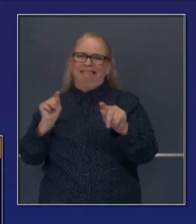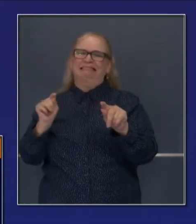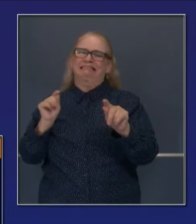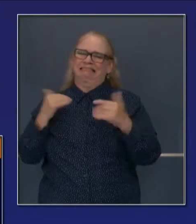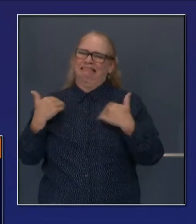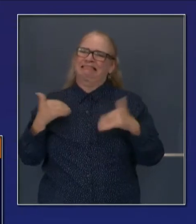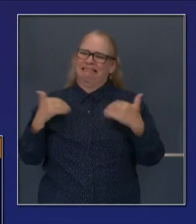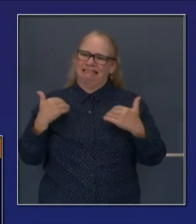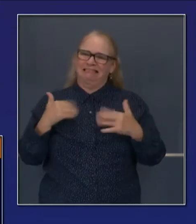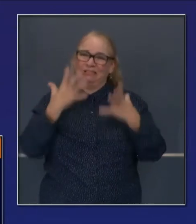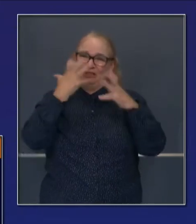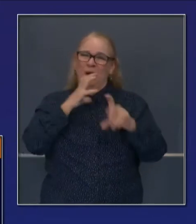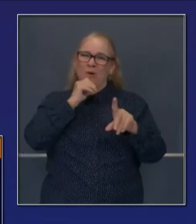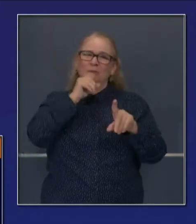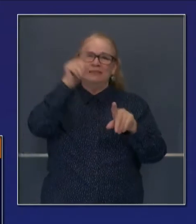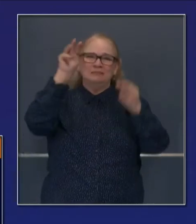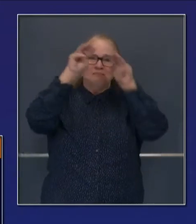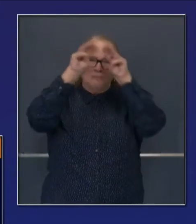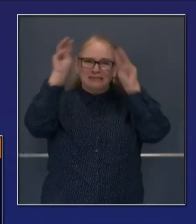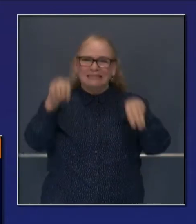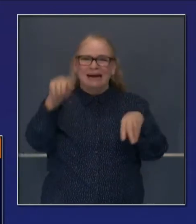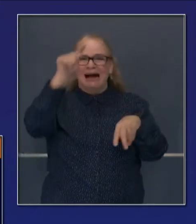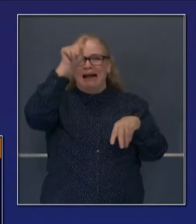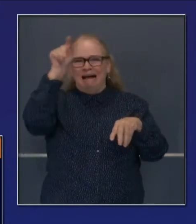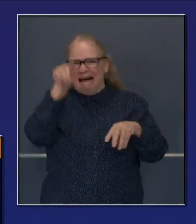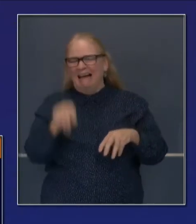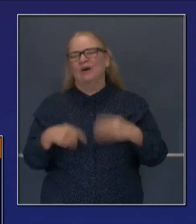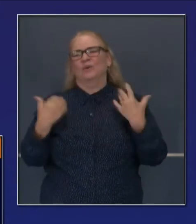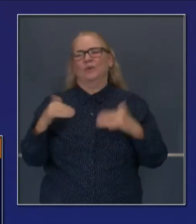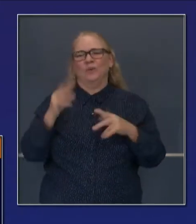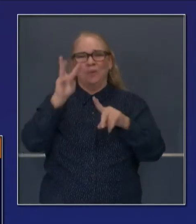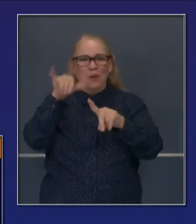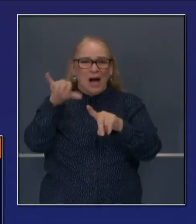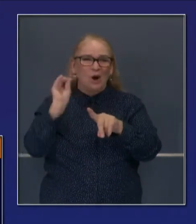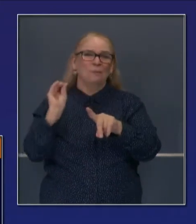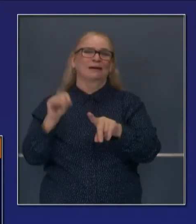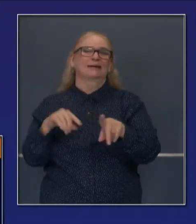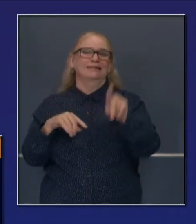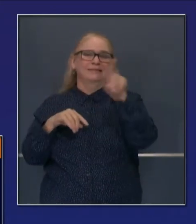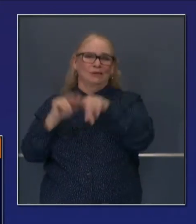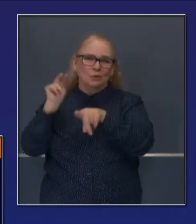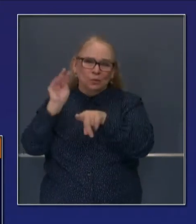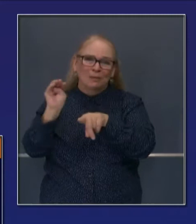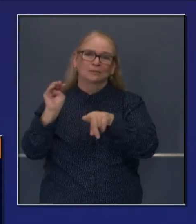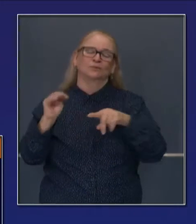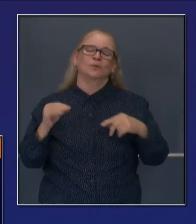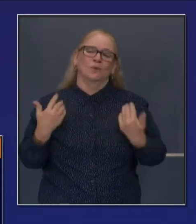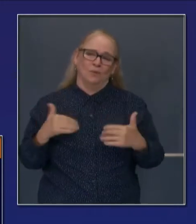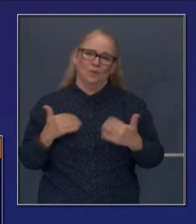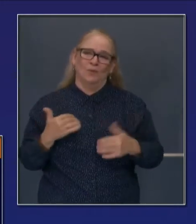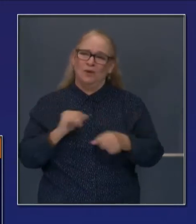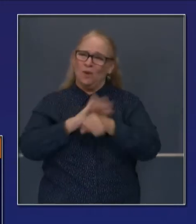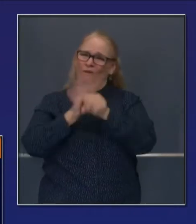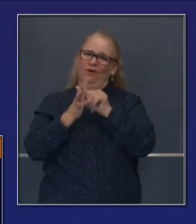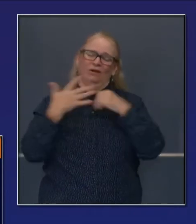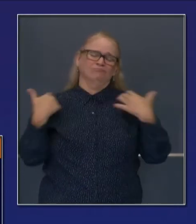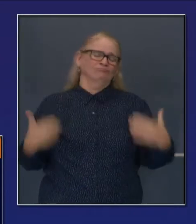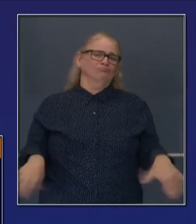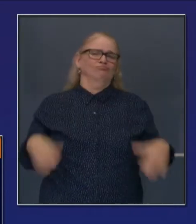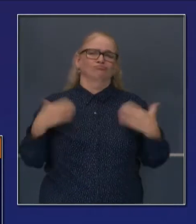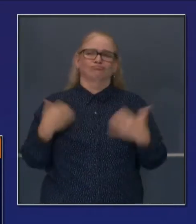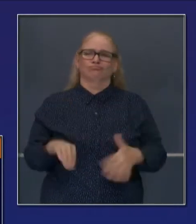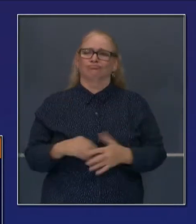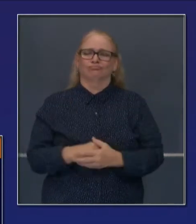areas where you're starting to see an uptick, stabilization, or increase in rates of cases and